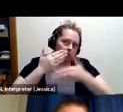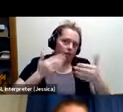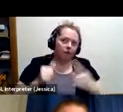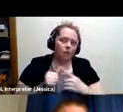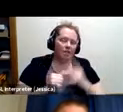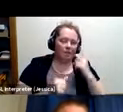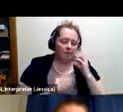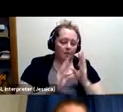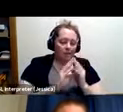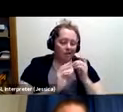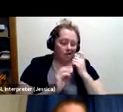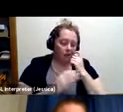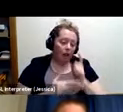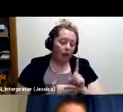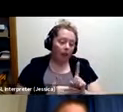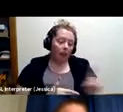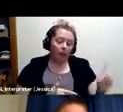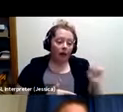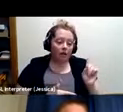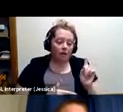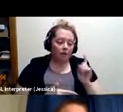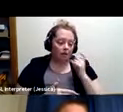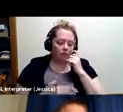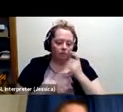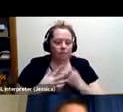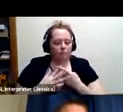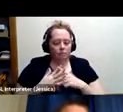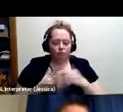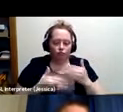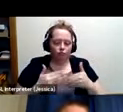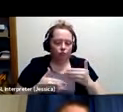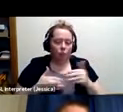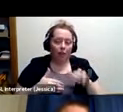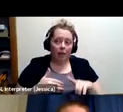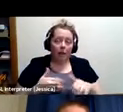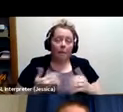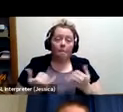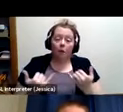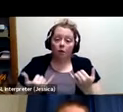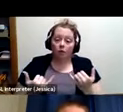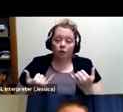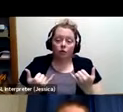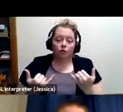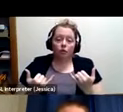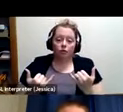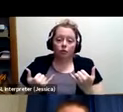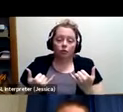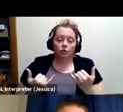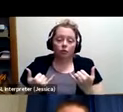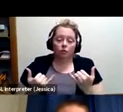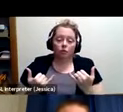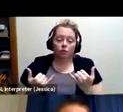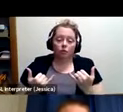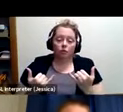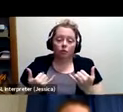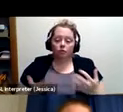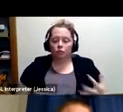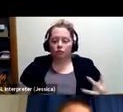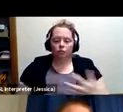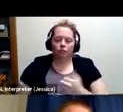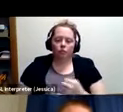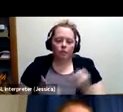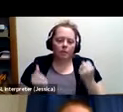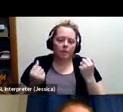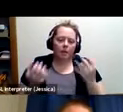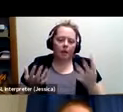so we're just kind of getting our feet wet. And right now we've compiled a bunch of poems and